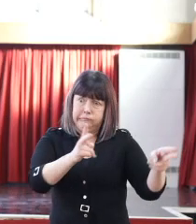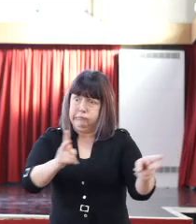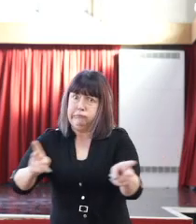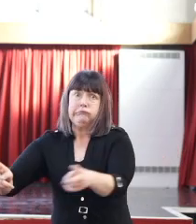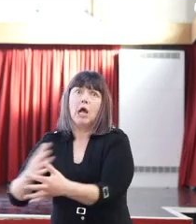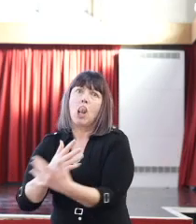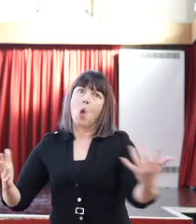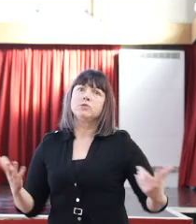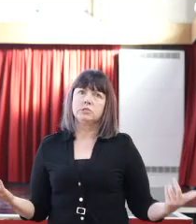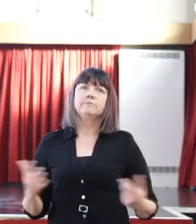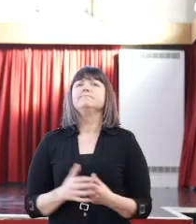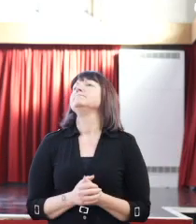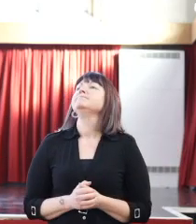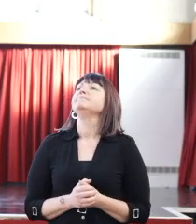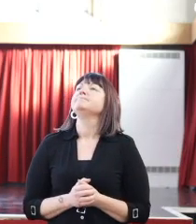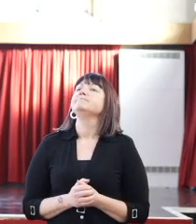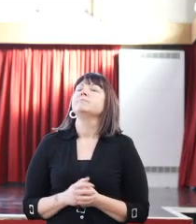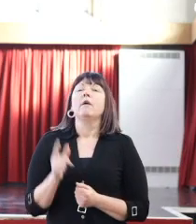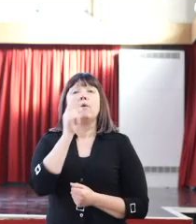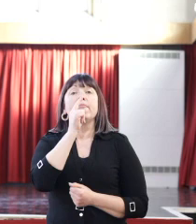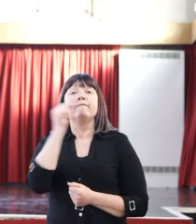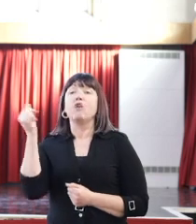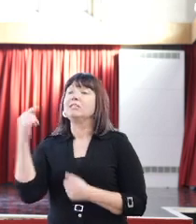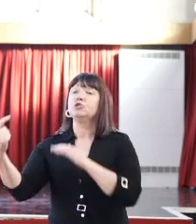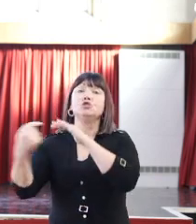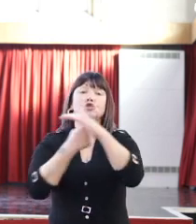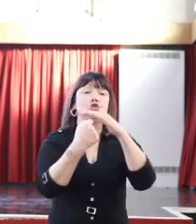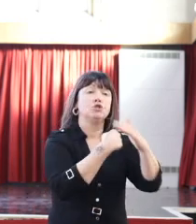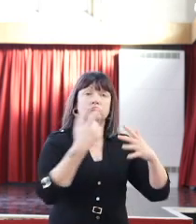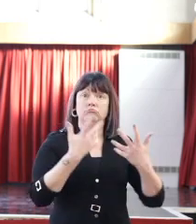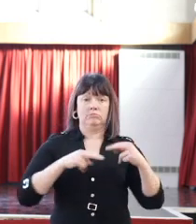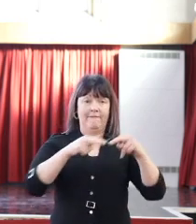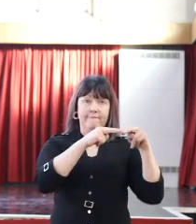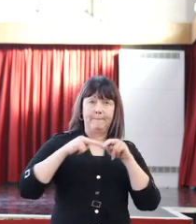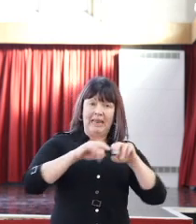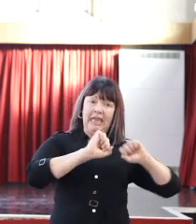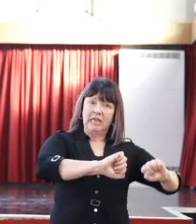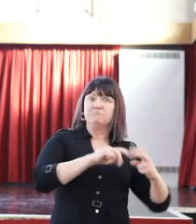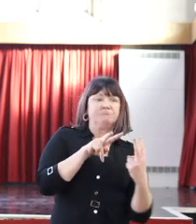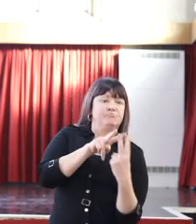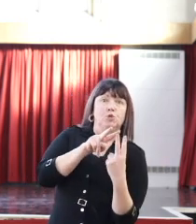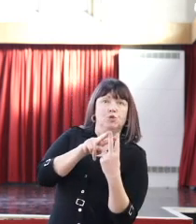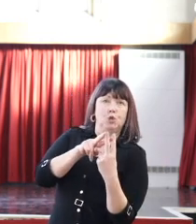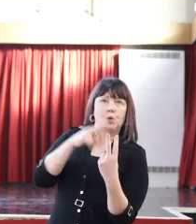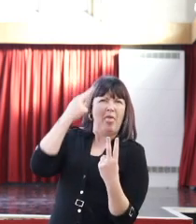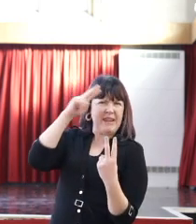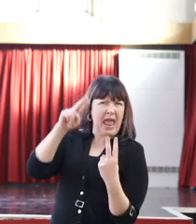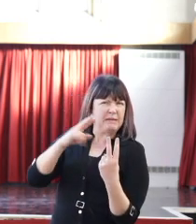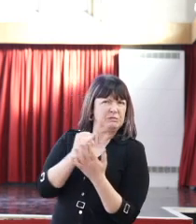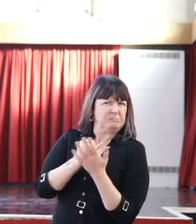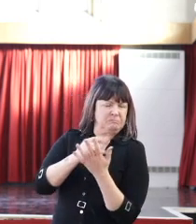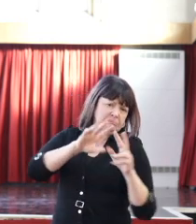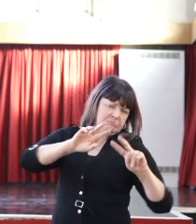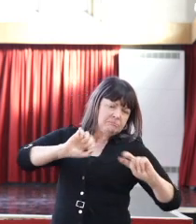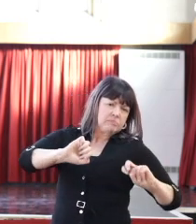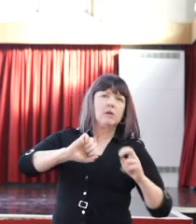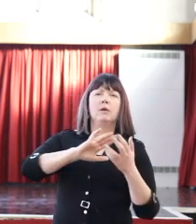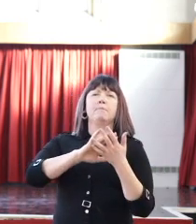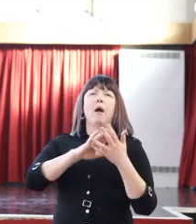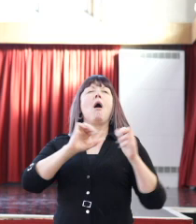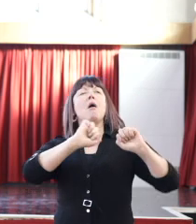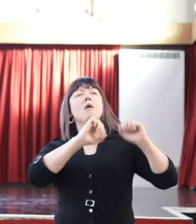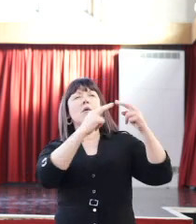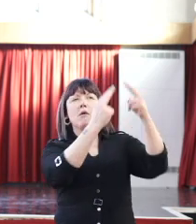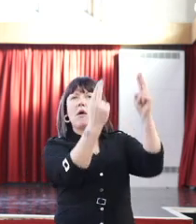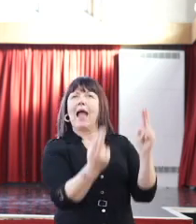From those French refugee families came 2 Norwich mayors and Harriet Martineau, who was born in 1802 in a house on Magdalen Street and